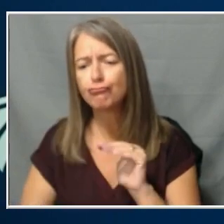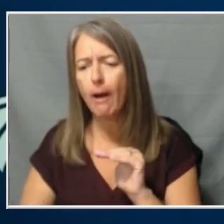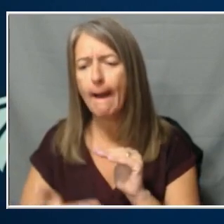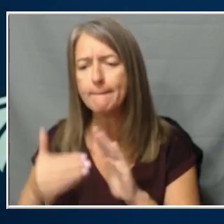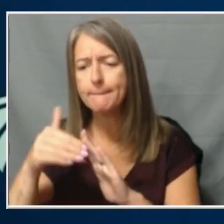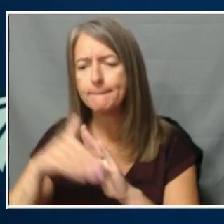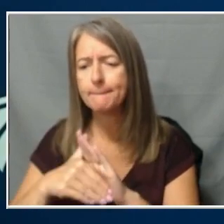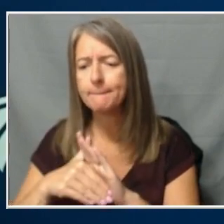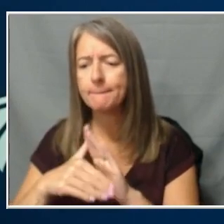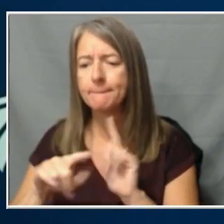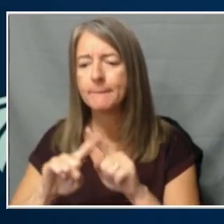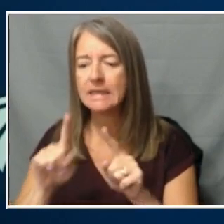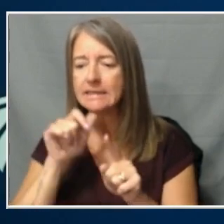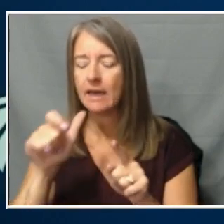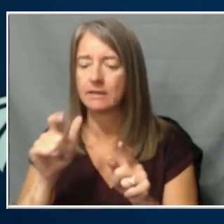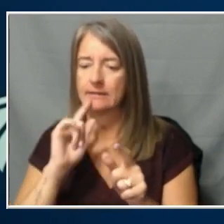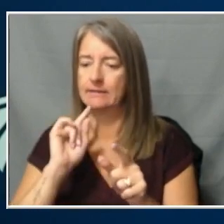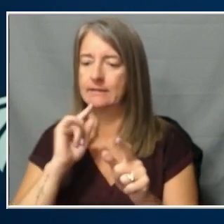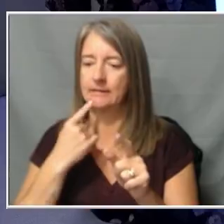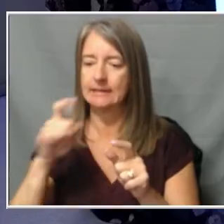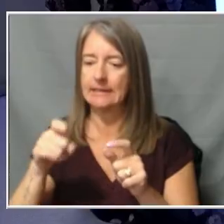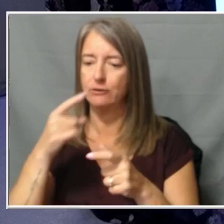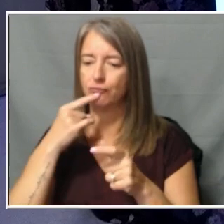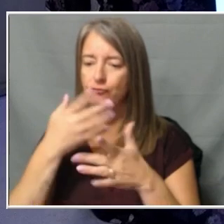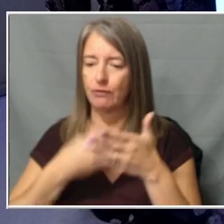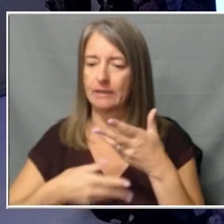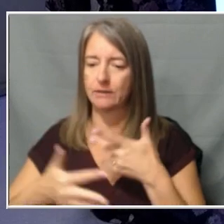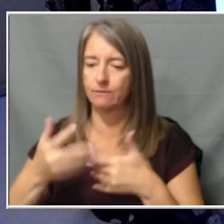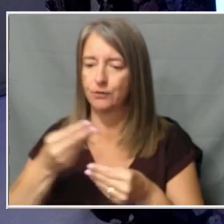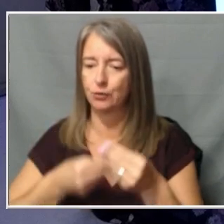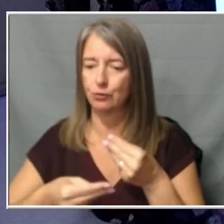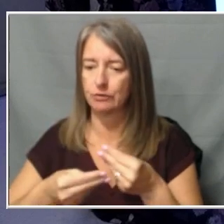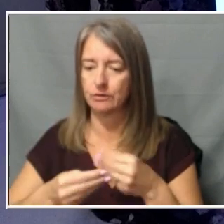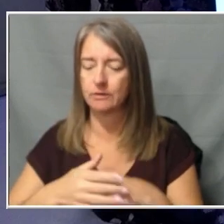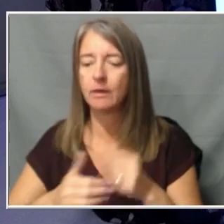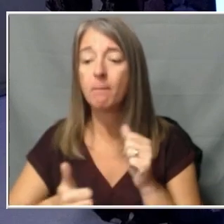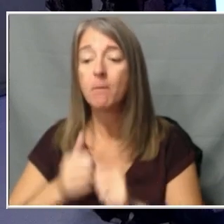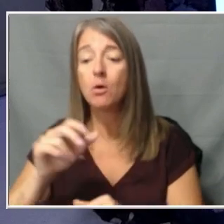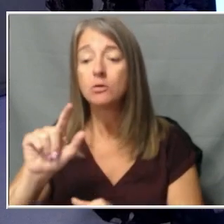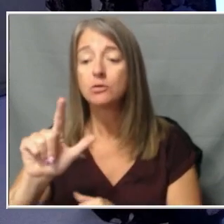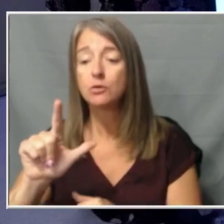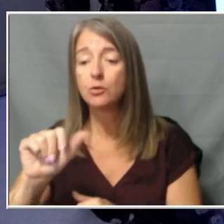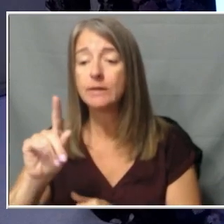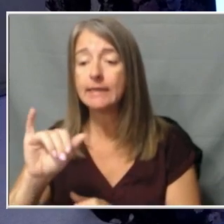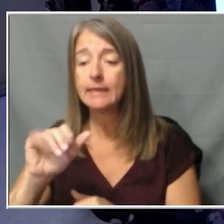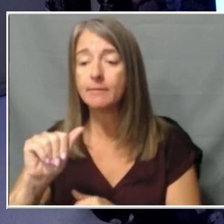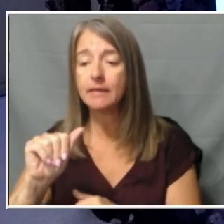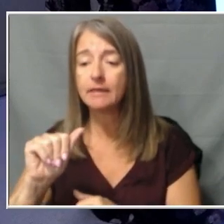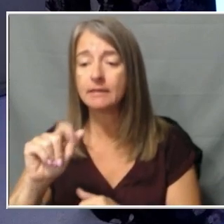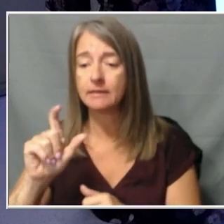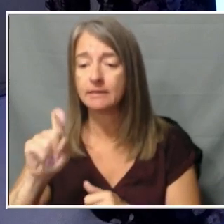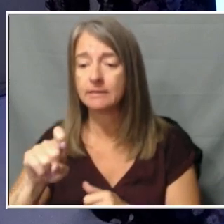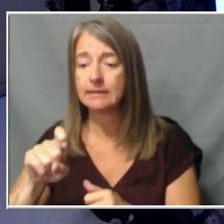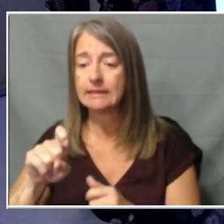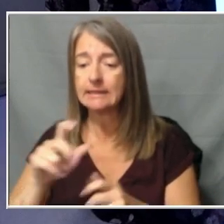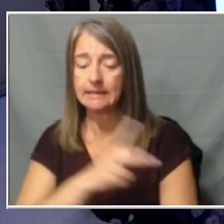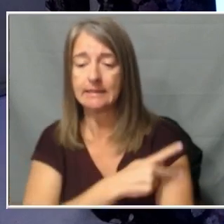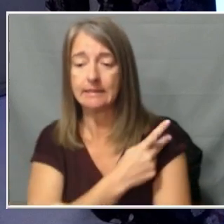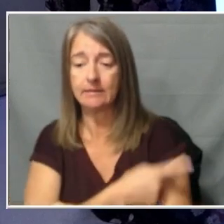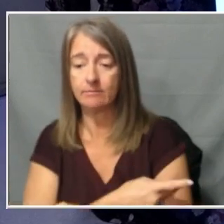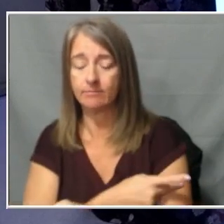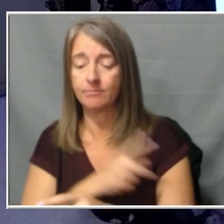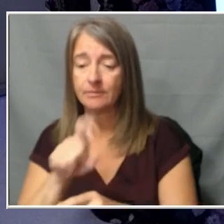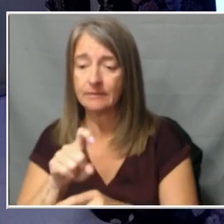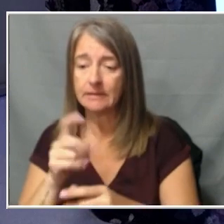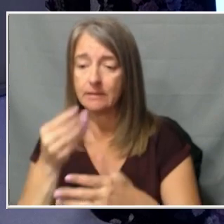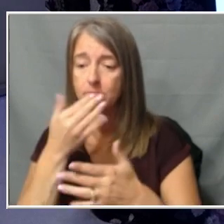the extent where you need transfusions. So do most leukemia patients, though, end up needing a blood transfusion, need blood product in some way?